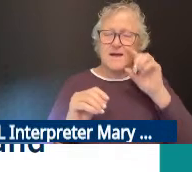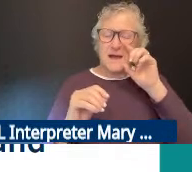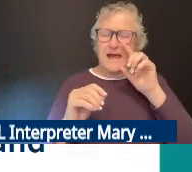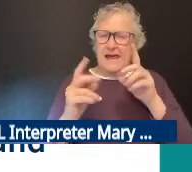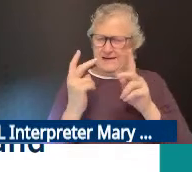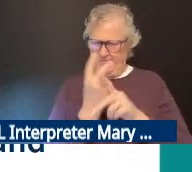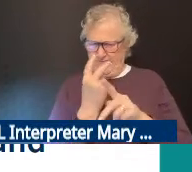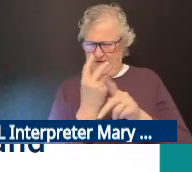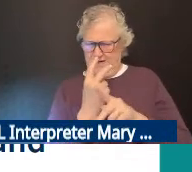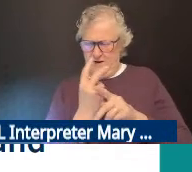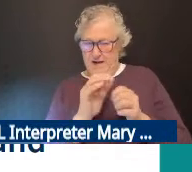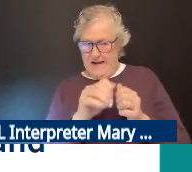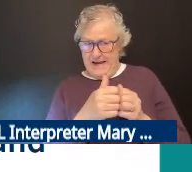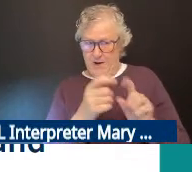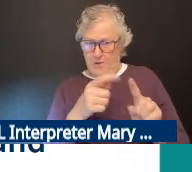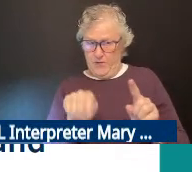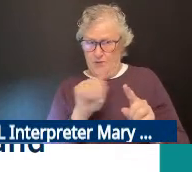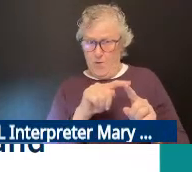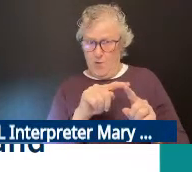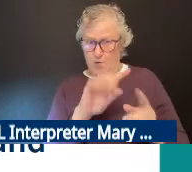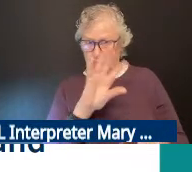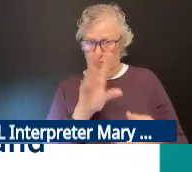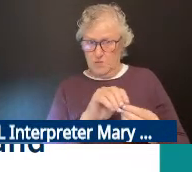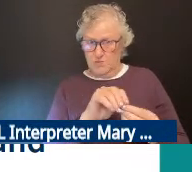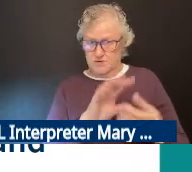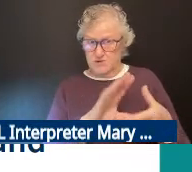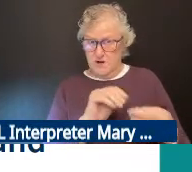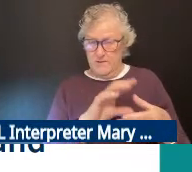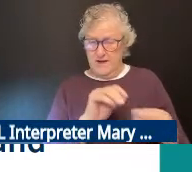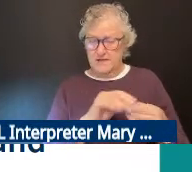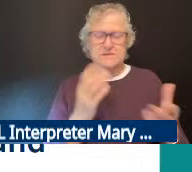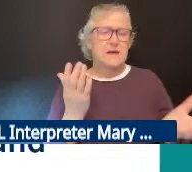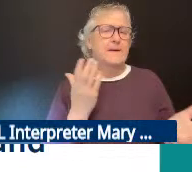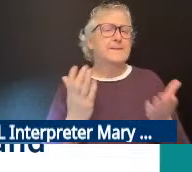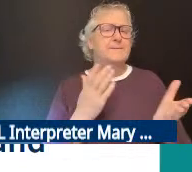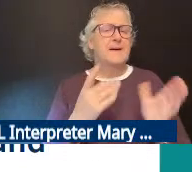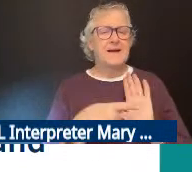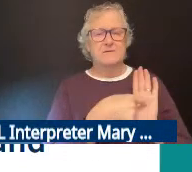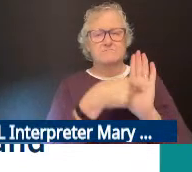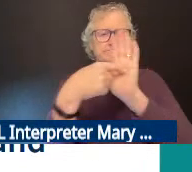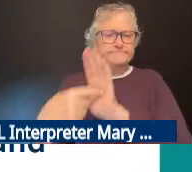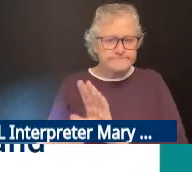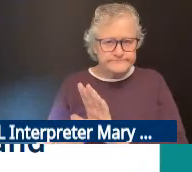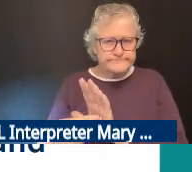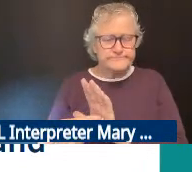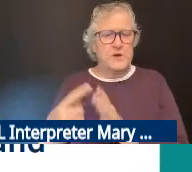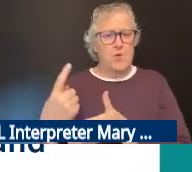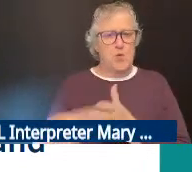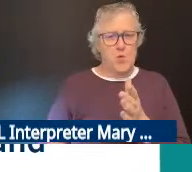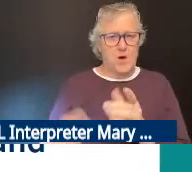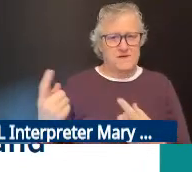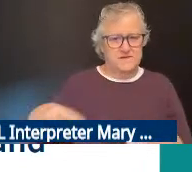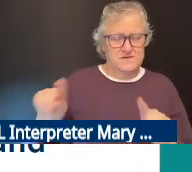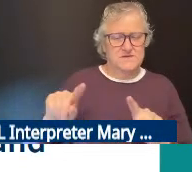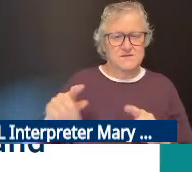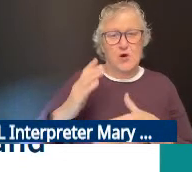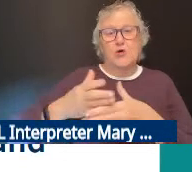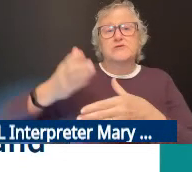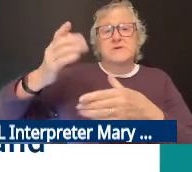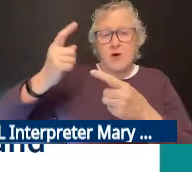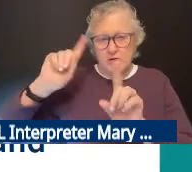design considerations or update analysis as required. That update to the design and